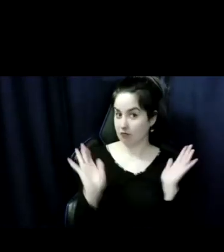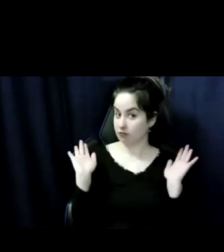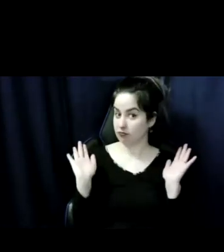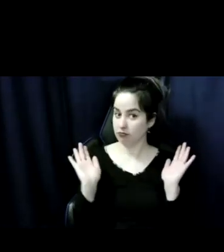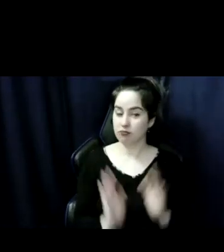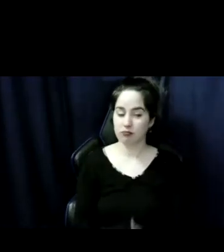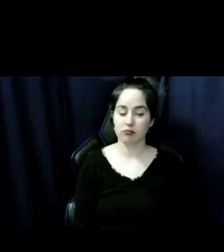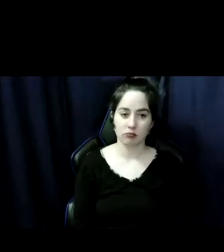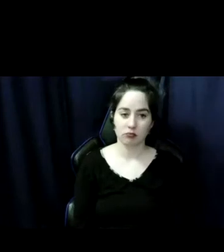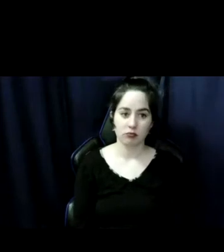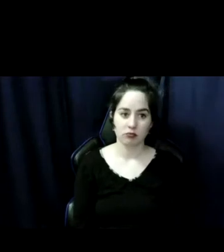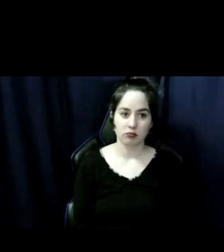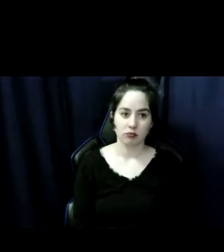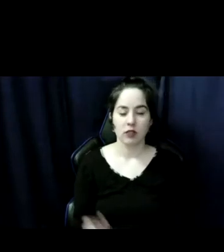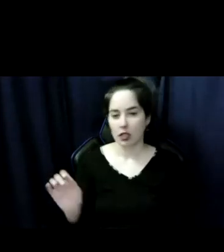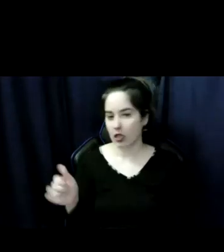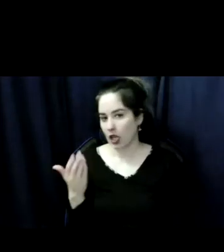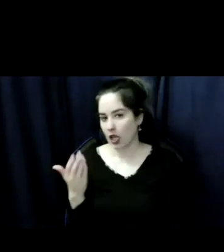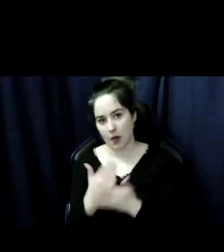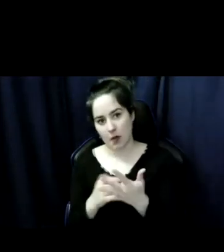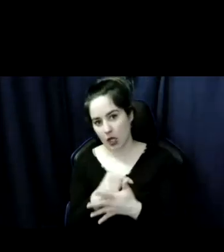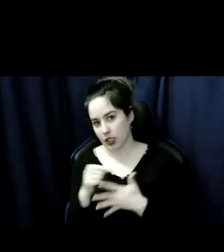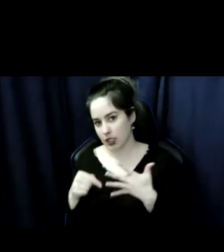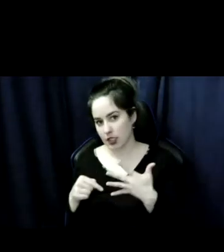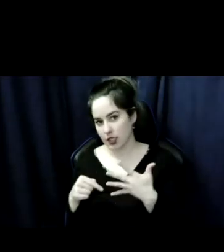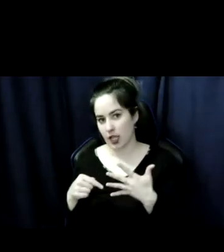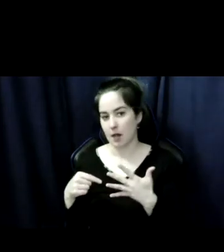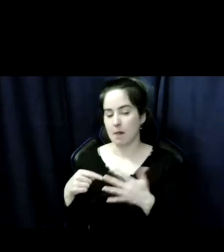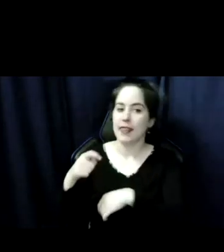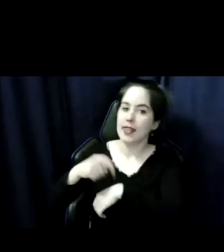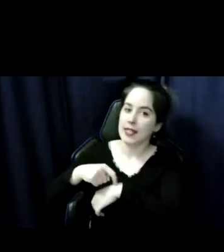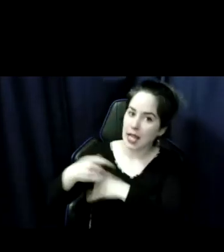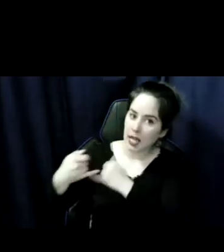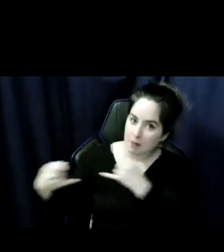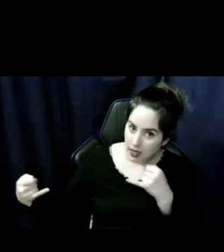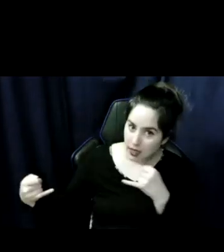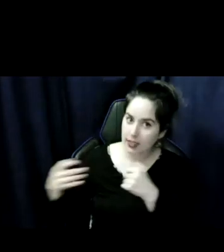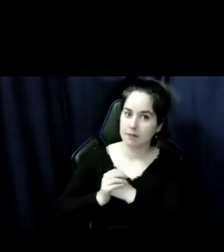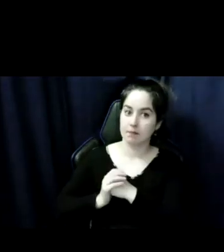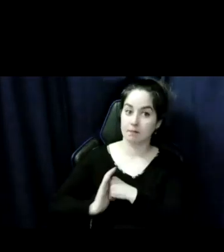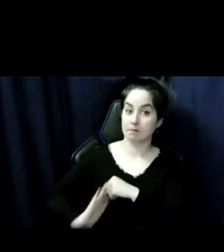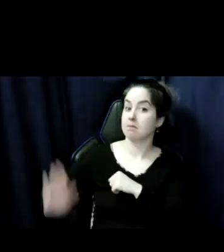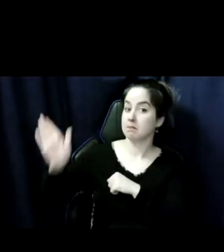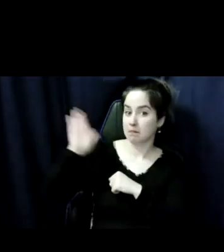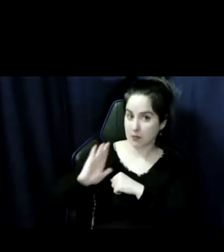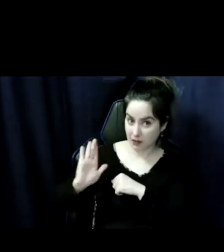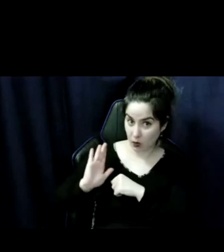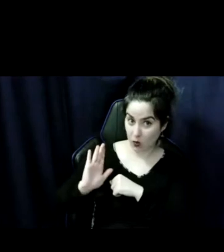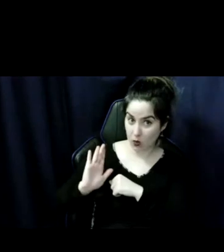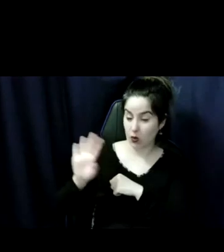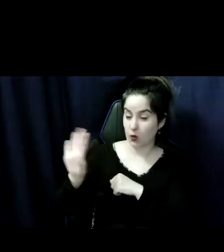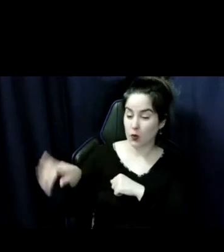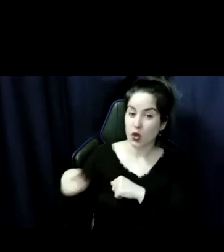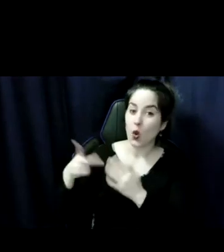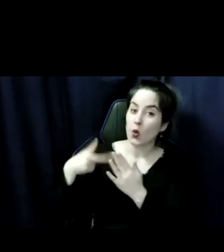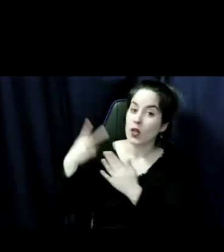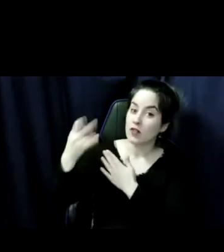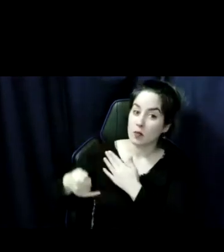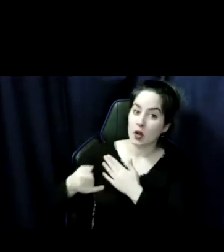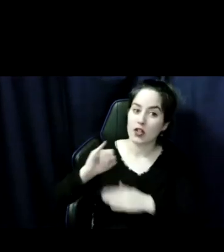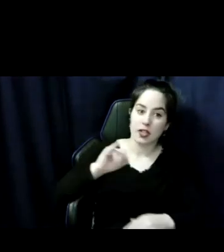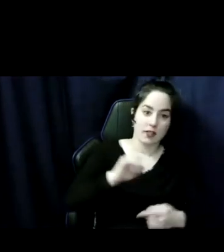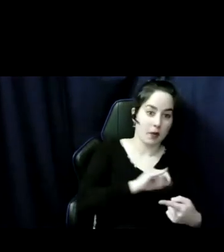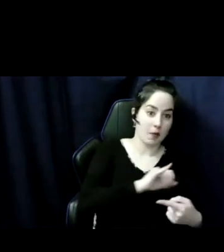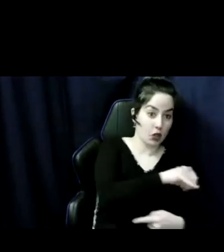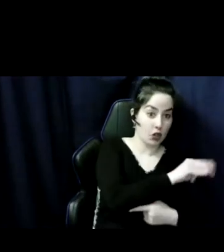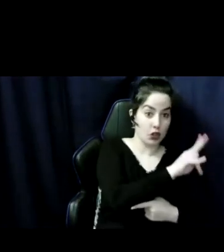The other piece is, yeah, the project timeline. The grant used to happen, be only for projects happening between June and